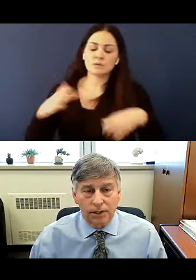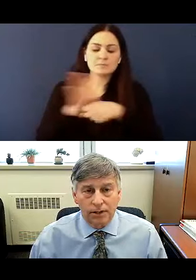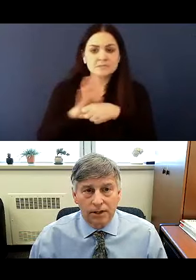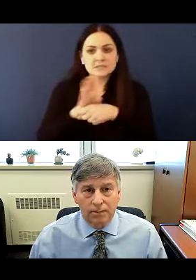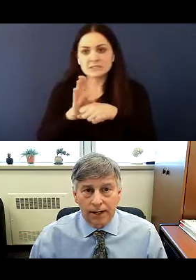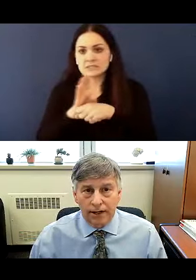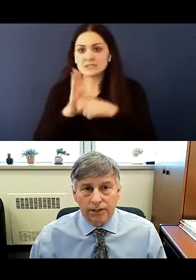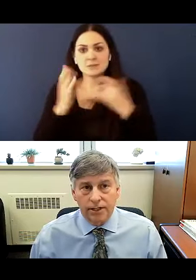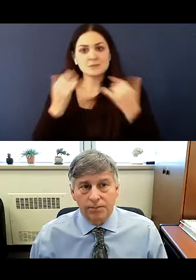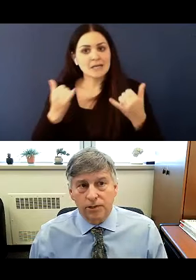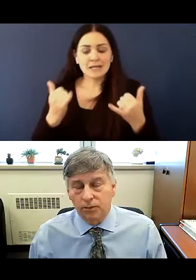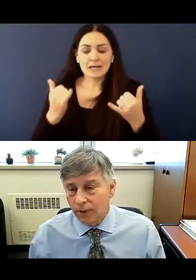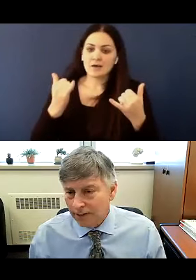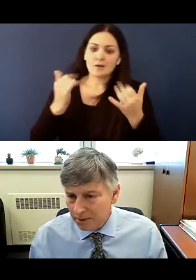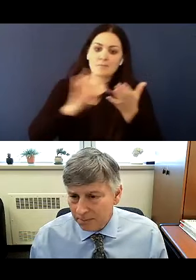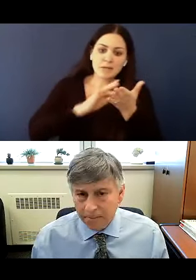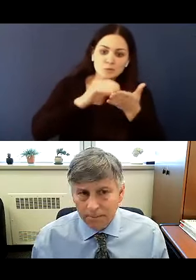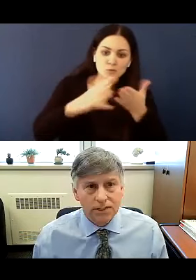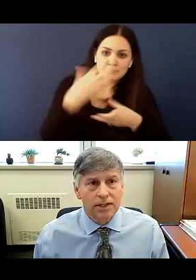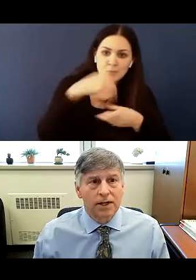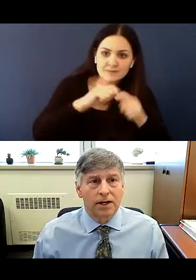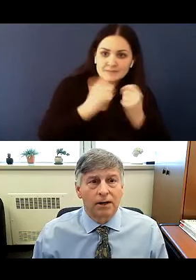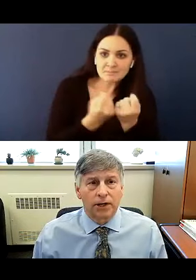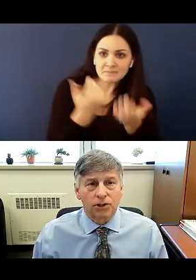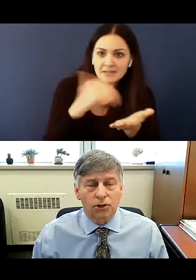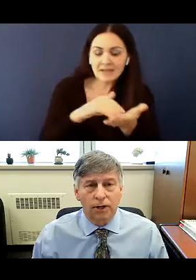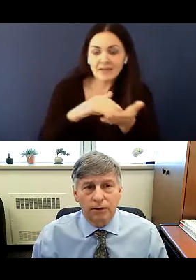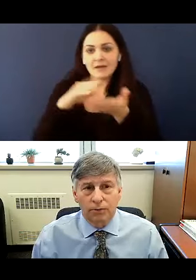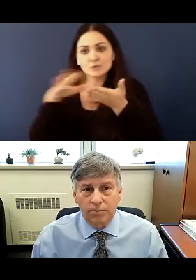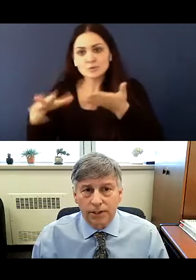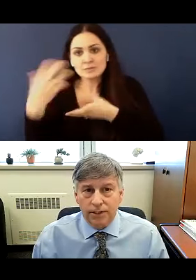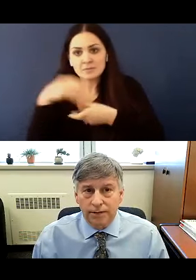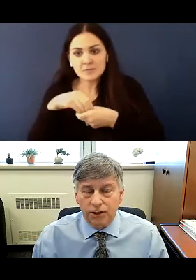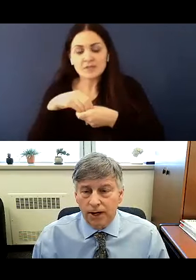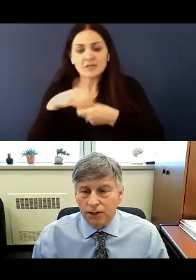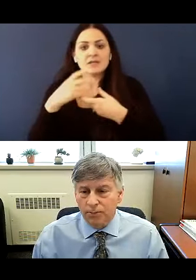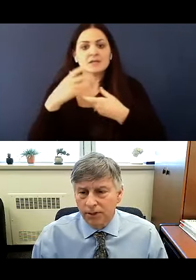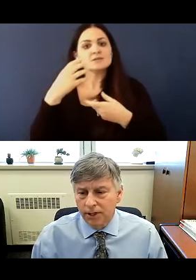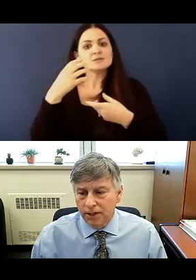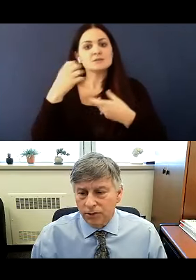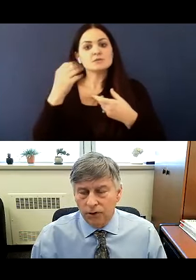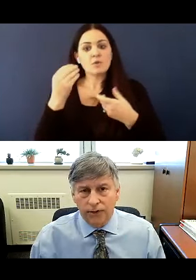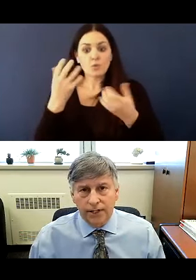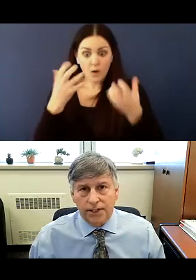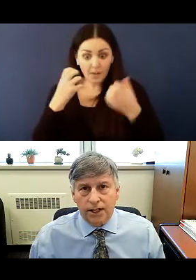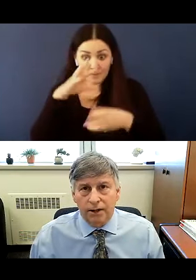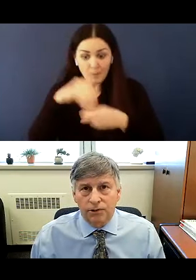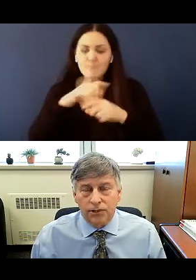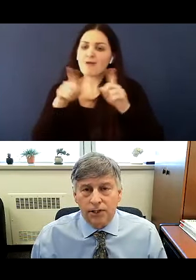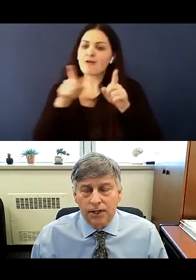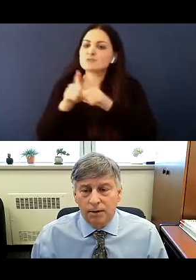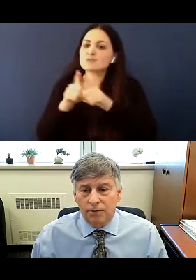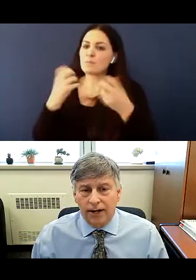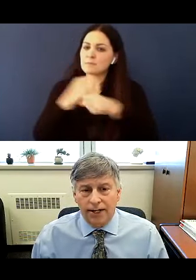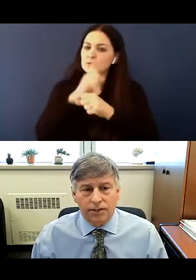students back on our teams, and we want them to be in the mix. We also want everyone to be as safe as possible. So if you go to the next slide, we'll